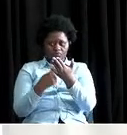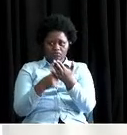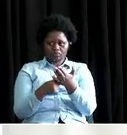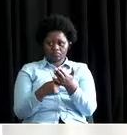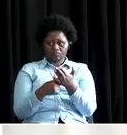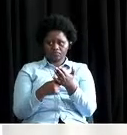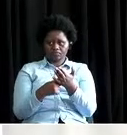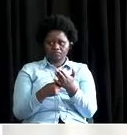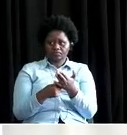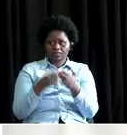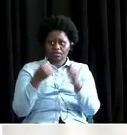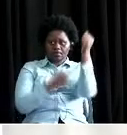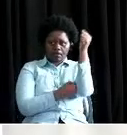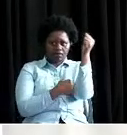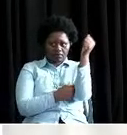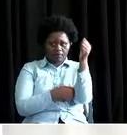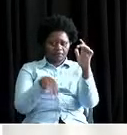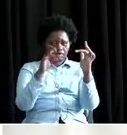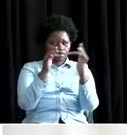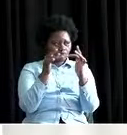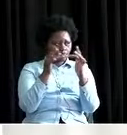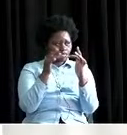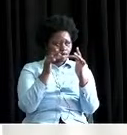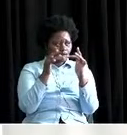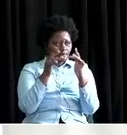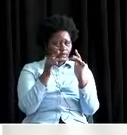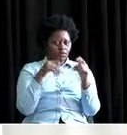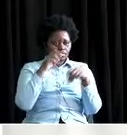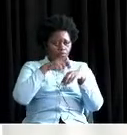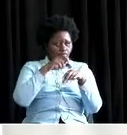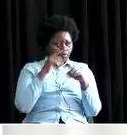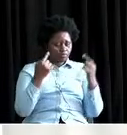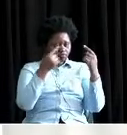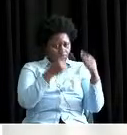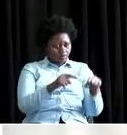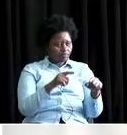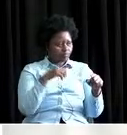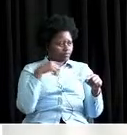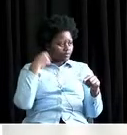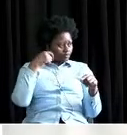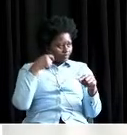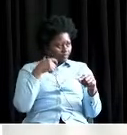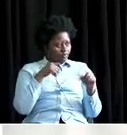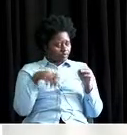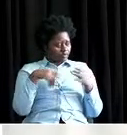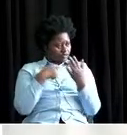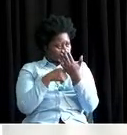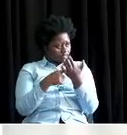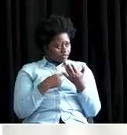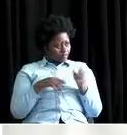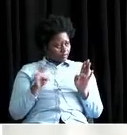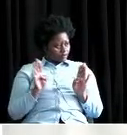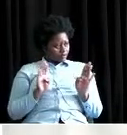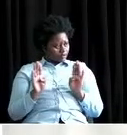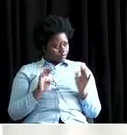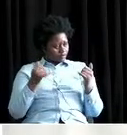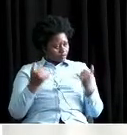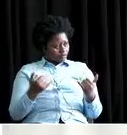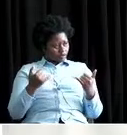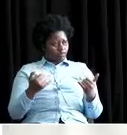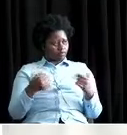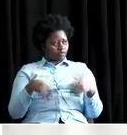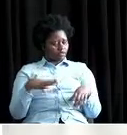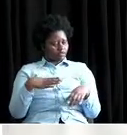here, but my office will contact you, you need to come and see the speaker and discuss your behavior in today's council